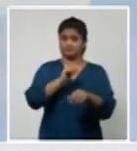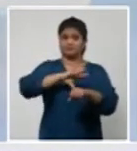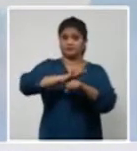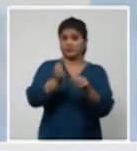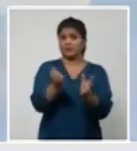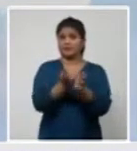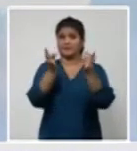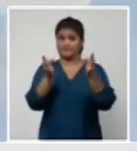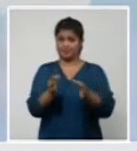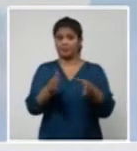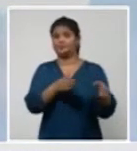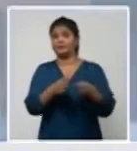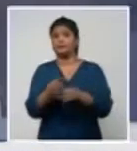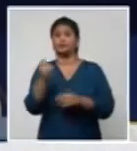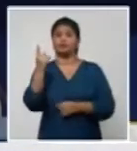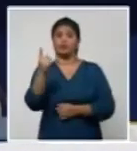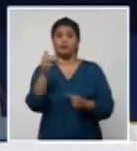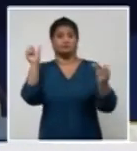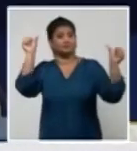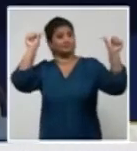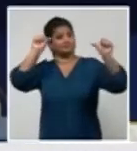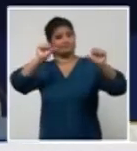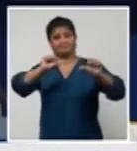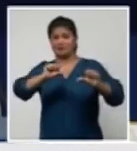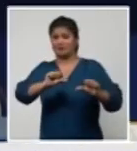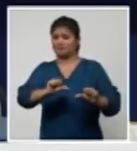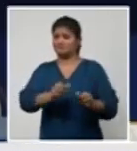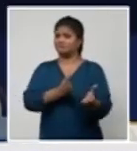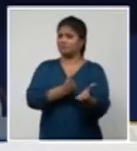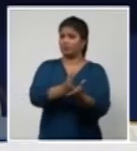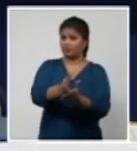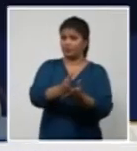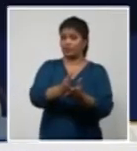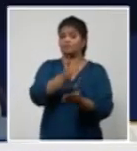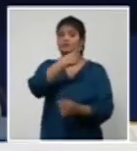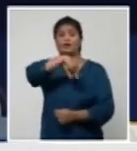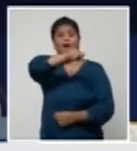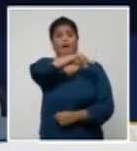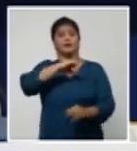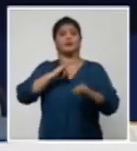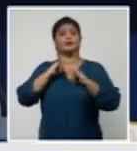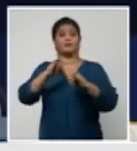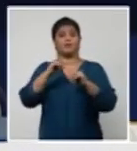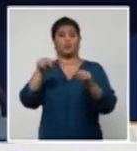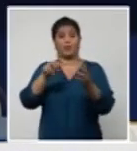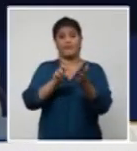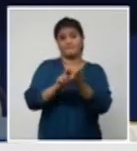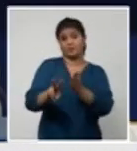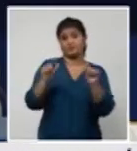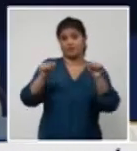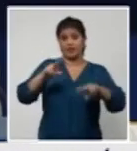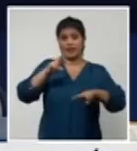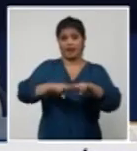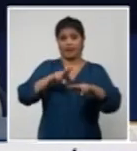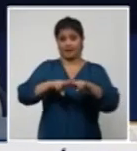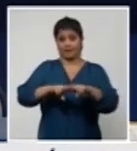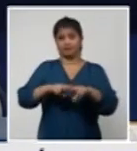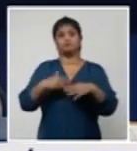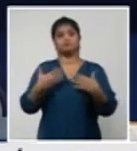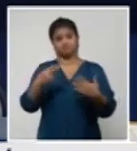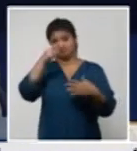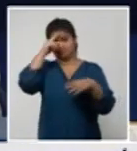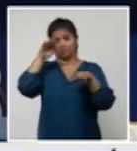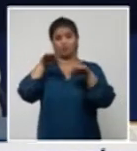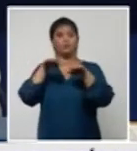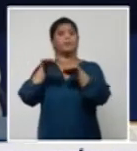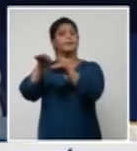are clinically stable. The status of the critical patient from Havana, who is being treated at the Dr. Luis